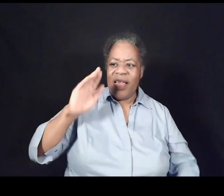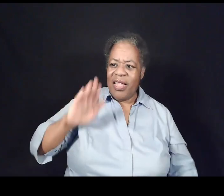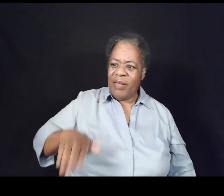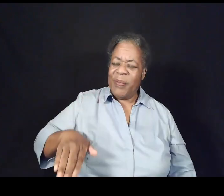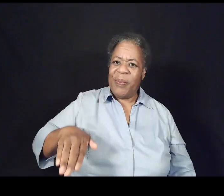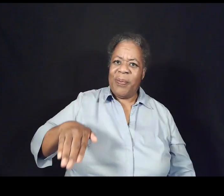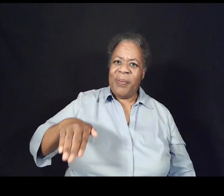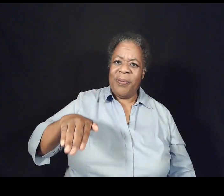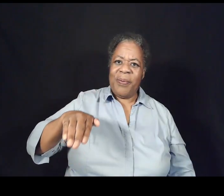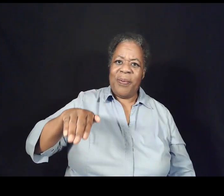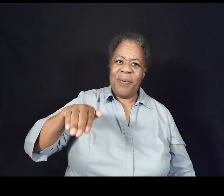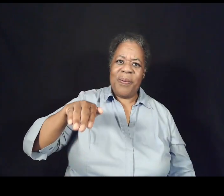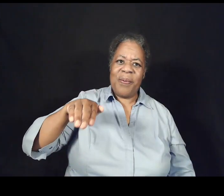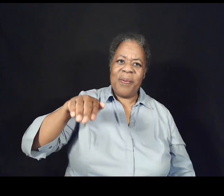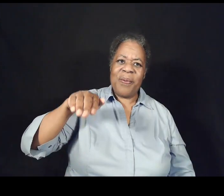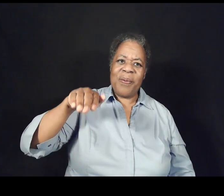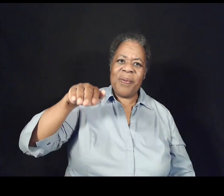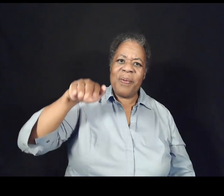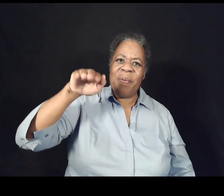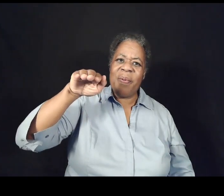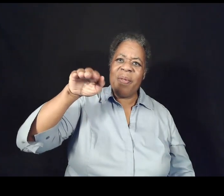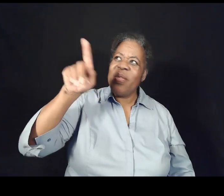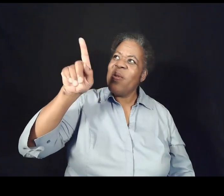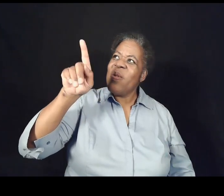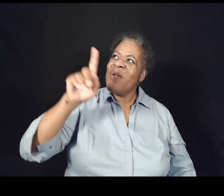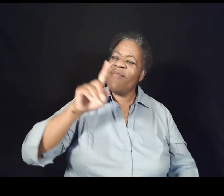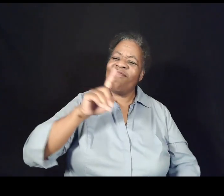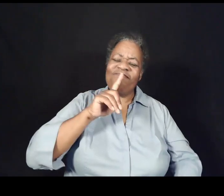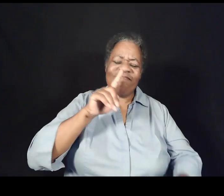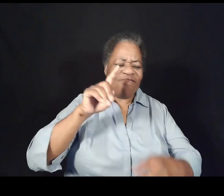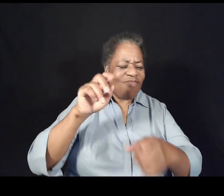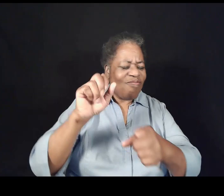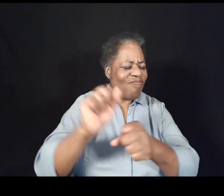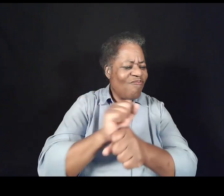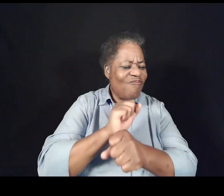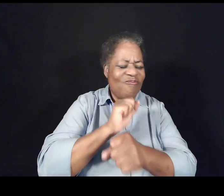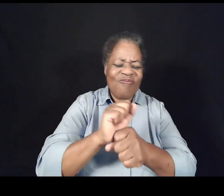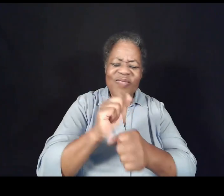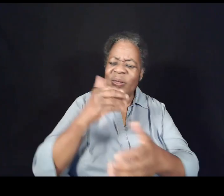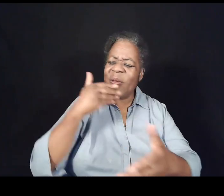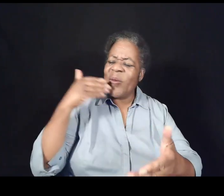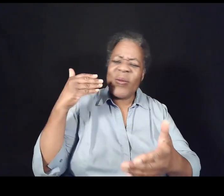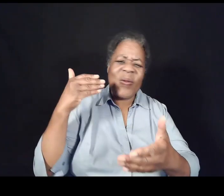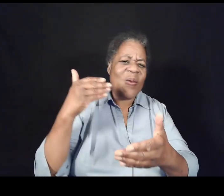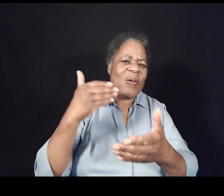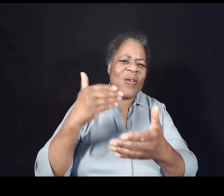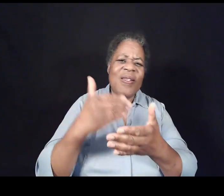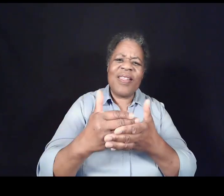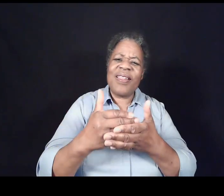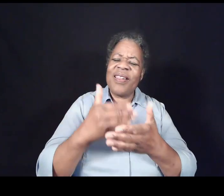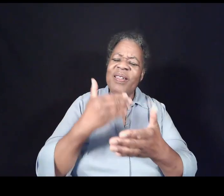And all my life you have been so